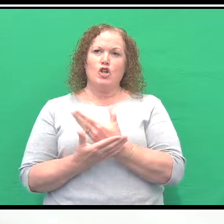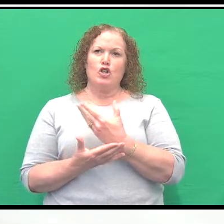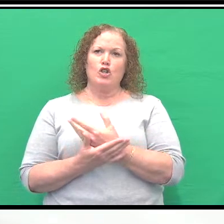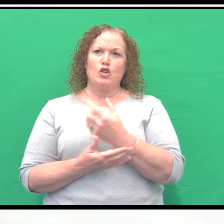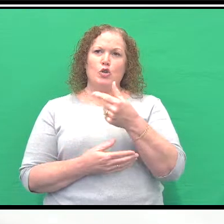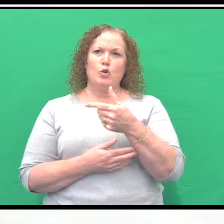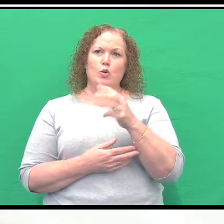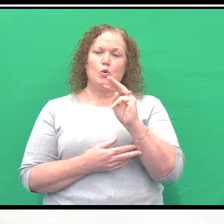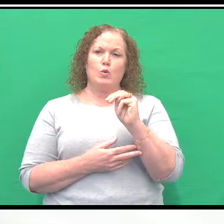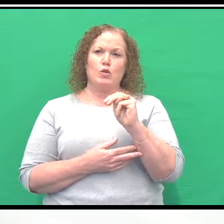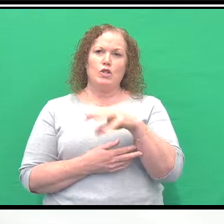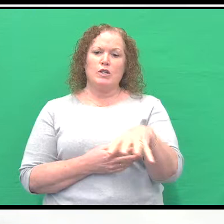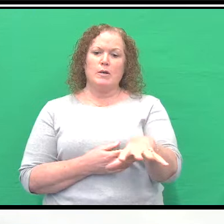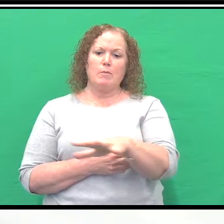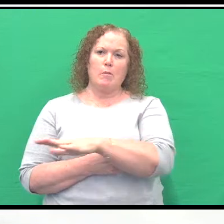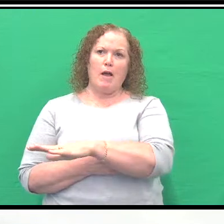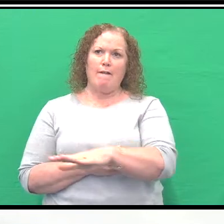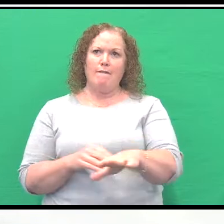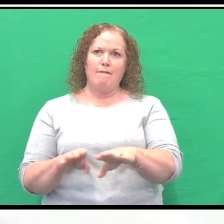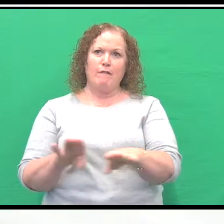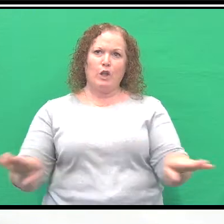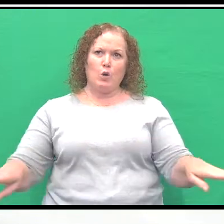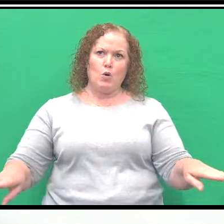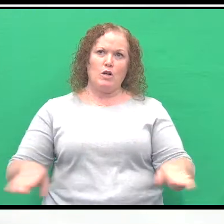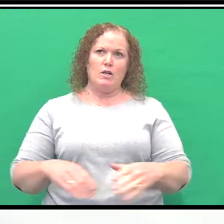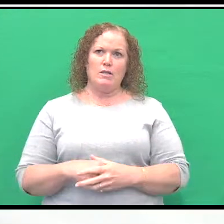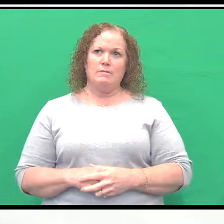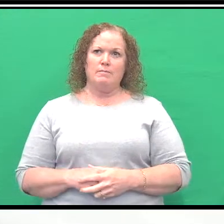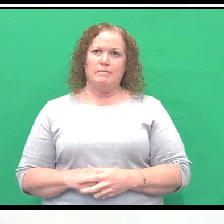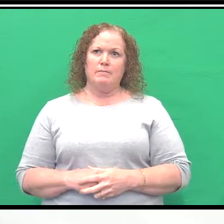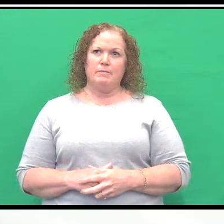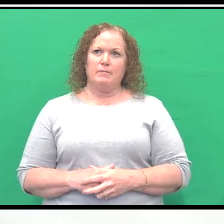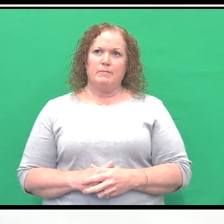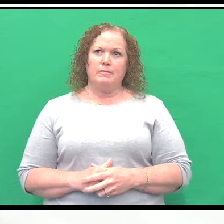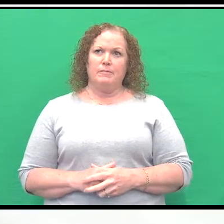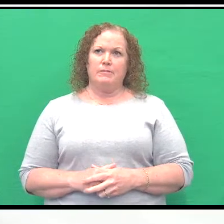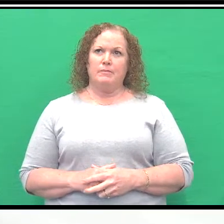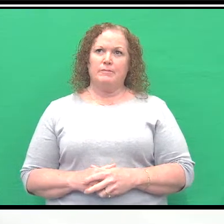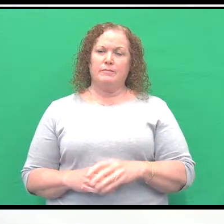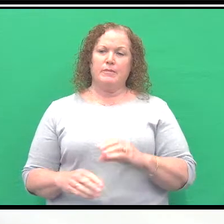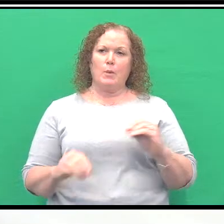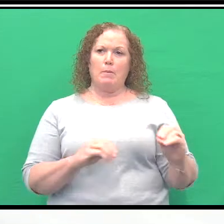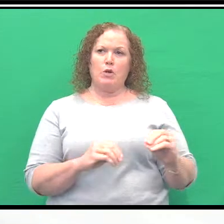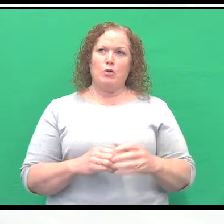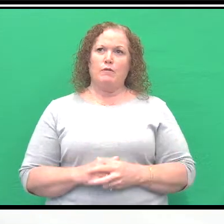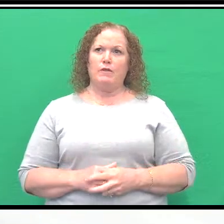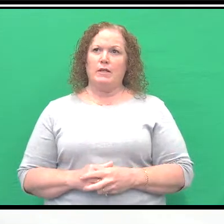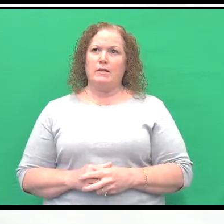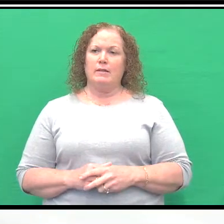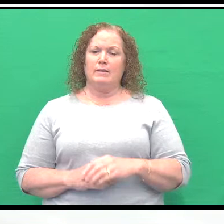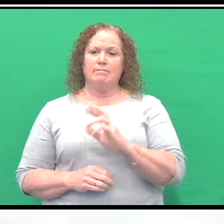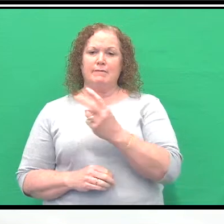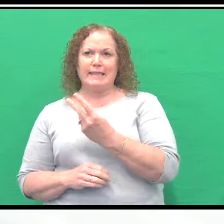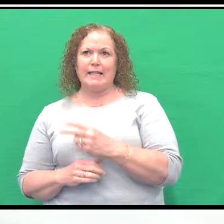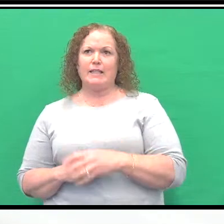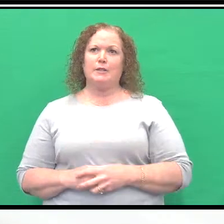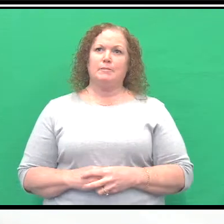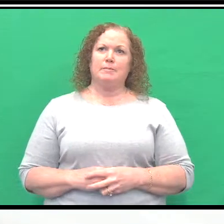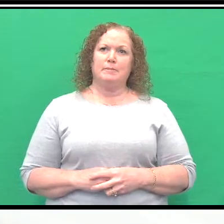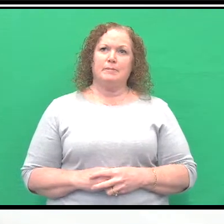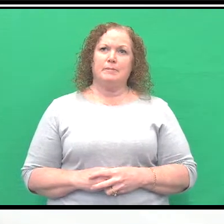6.2. May we get a motion for item 15E? Move for approval? Okay, we have a motion and a